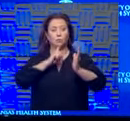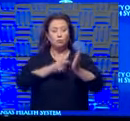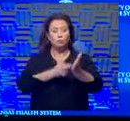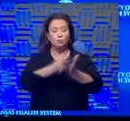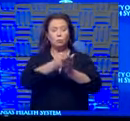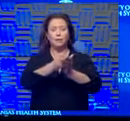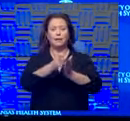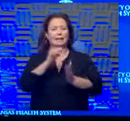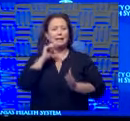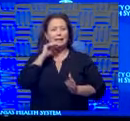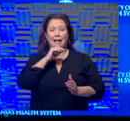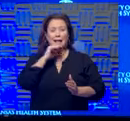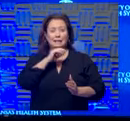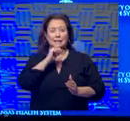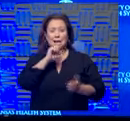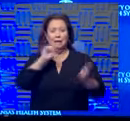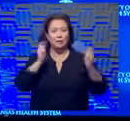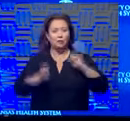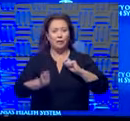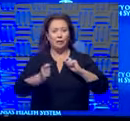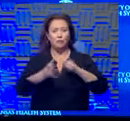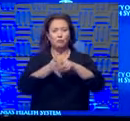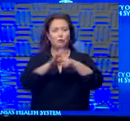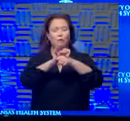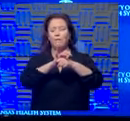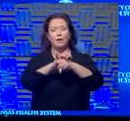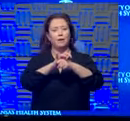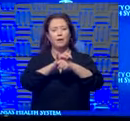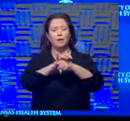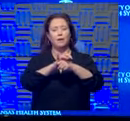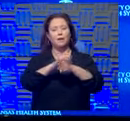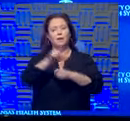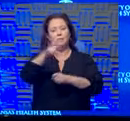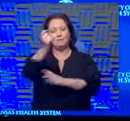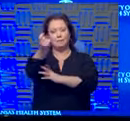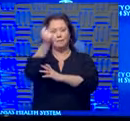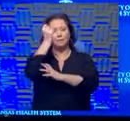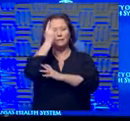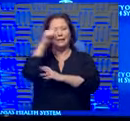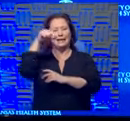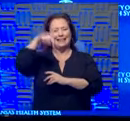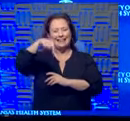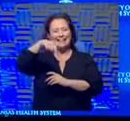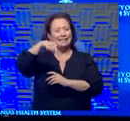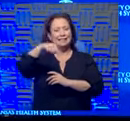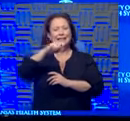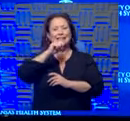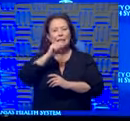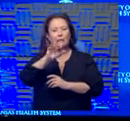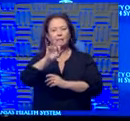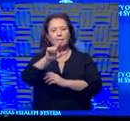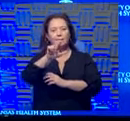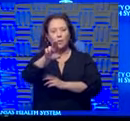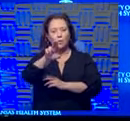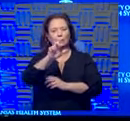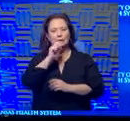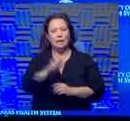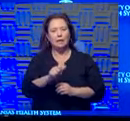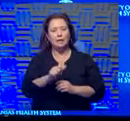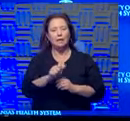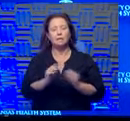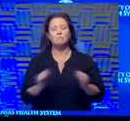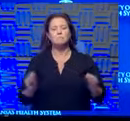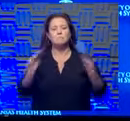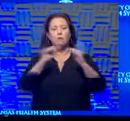Because lies aren't going to change this disease. You just have to understand this is not influenza. It's much more